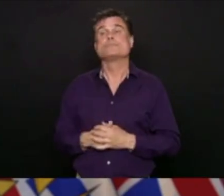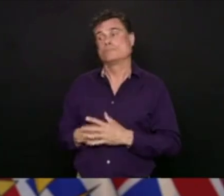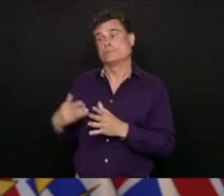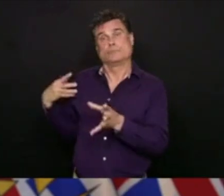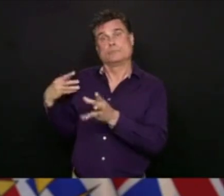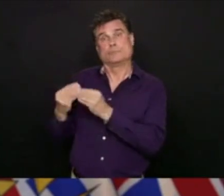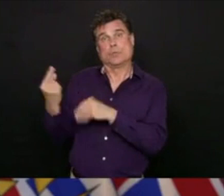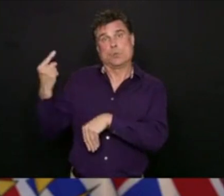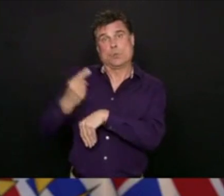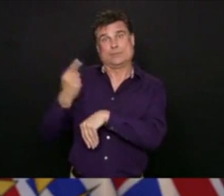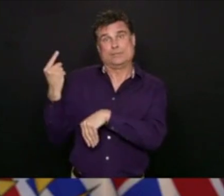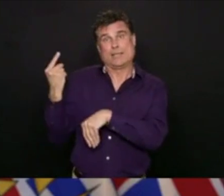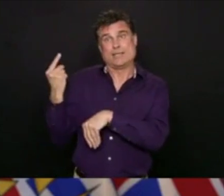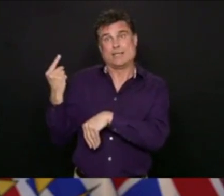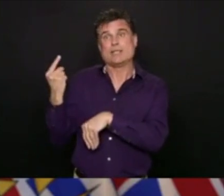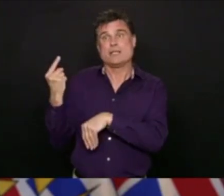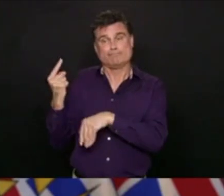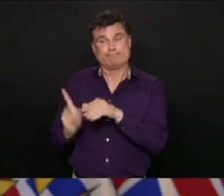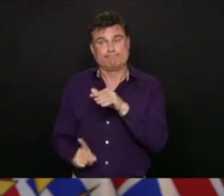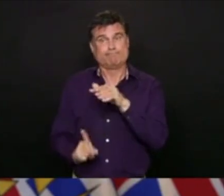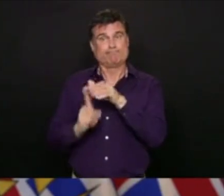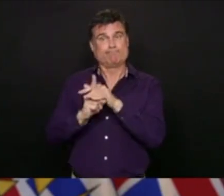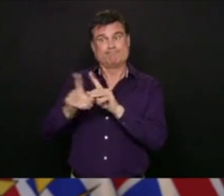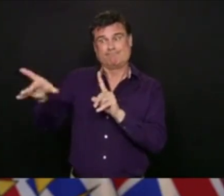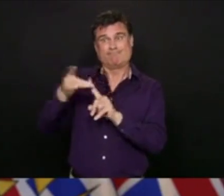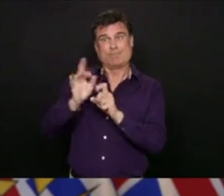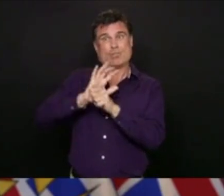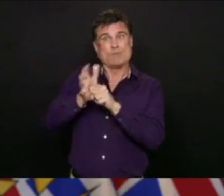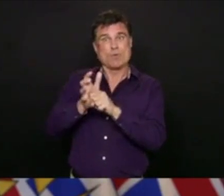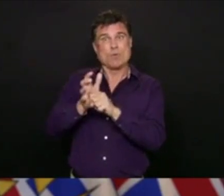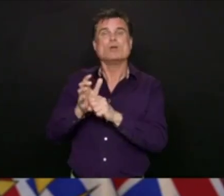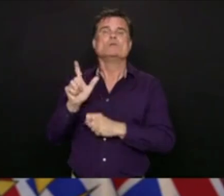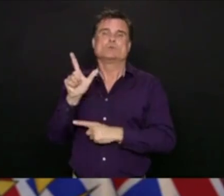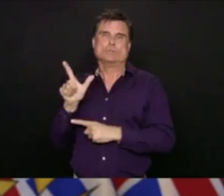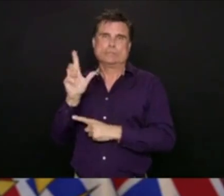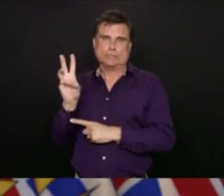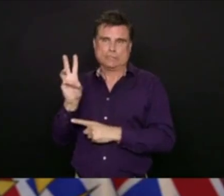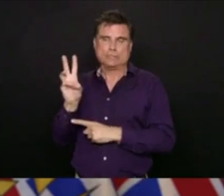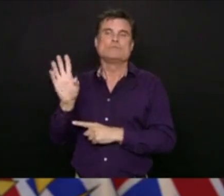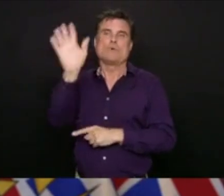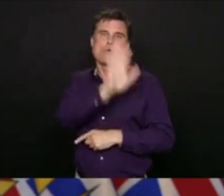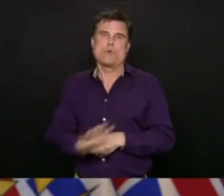cases who have tested positive for COVID-19 in BC today, bringing our total to